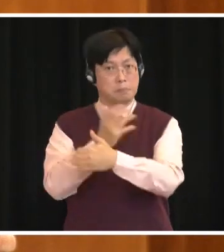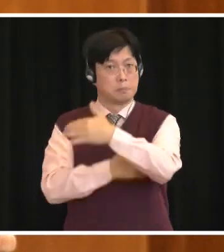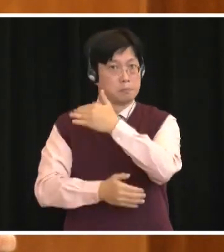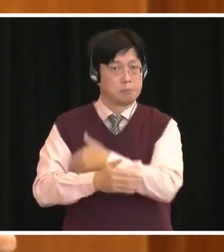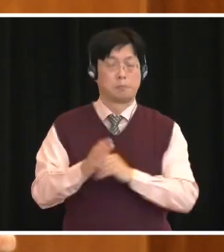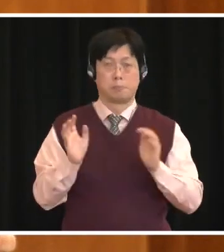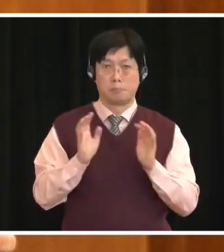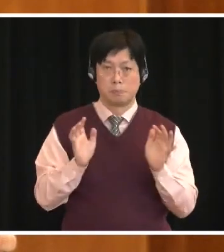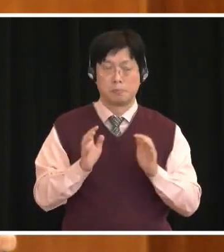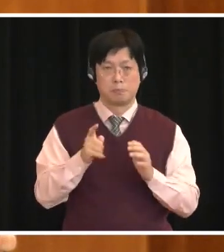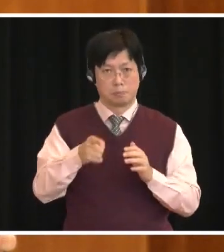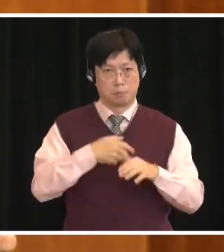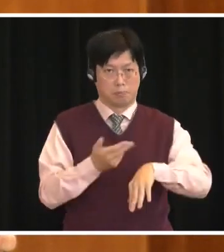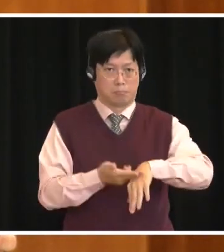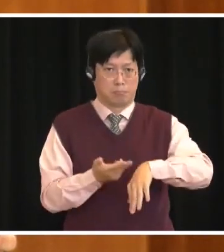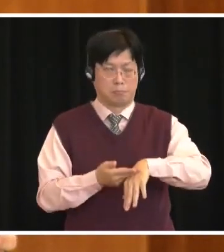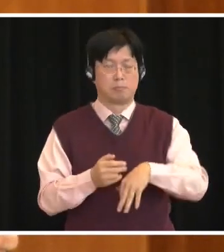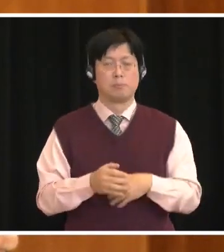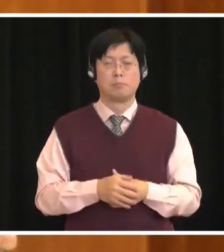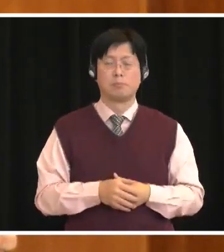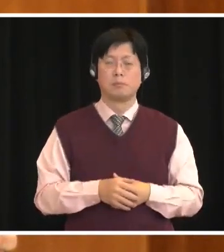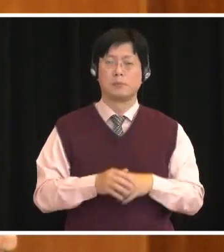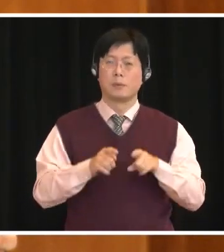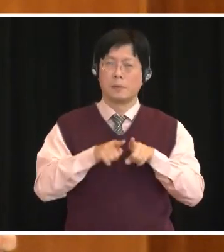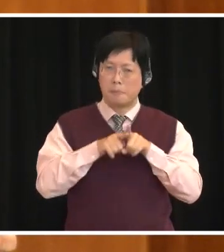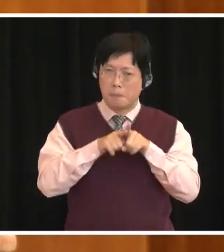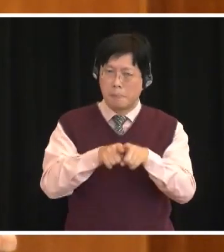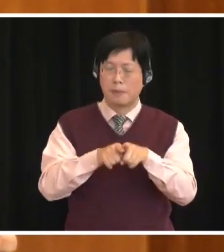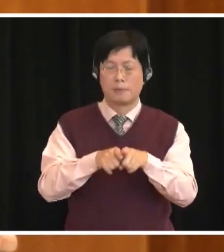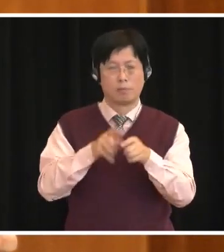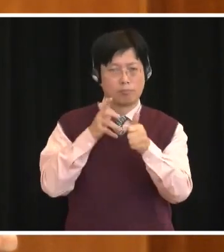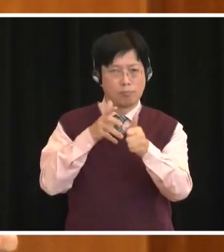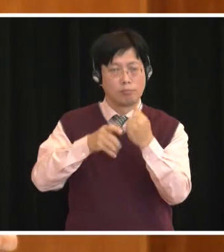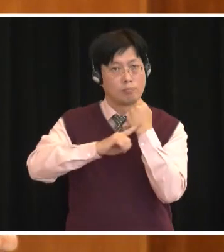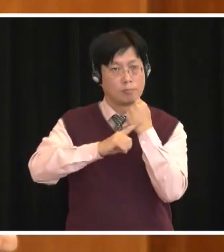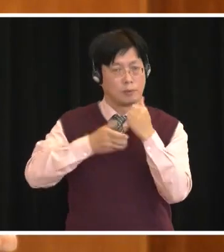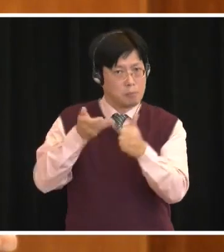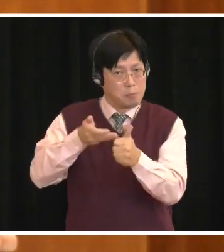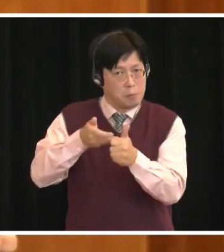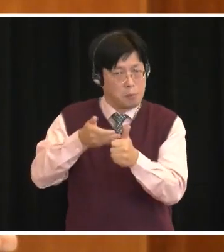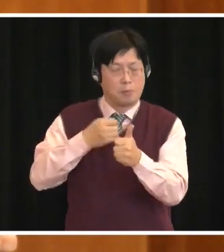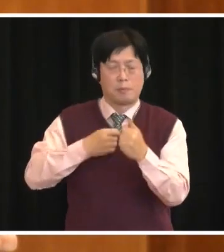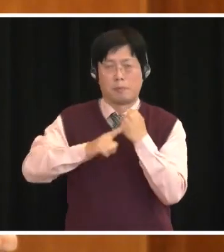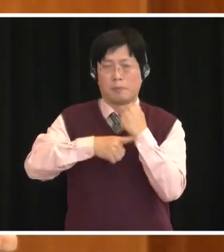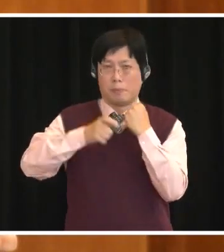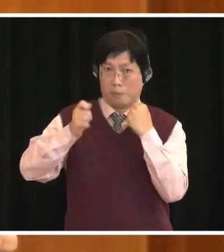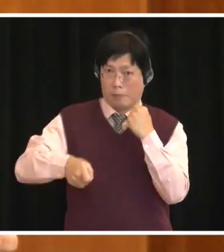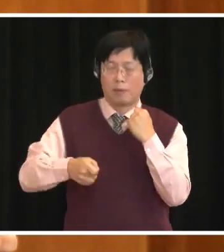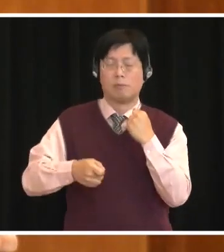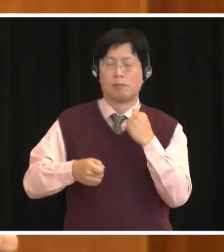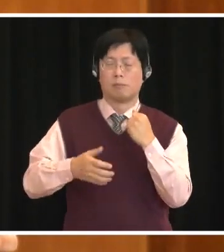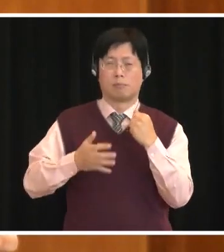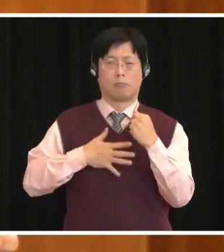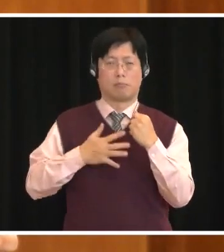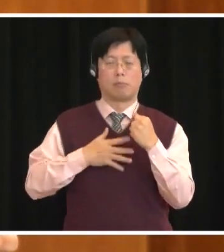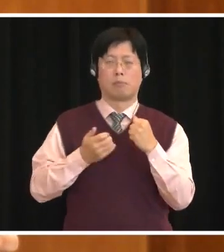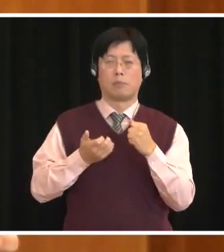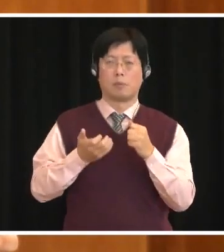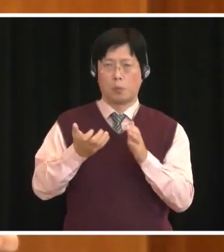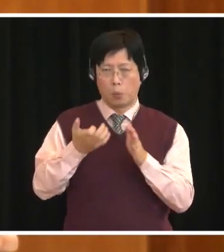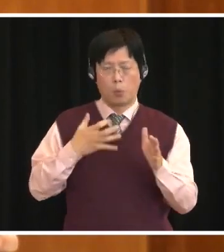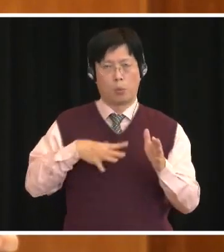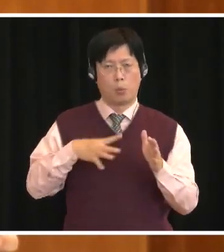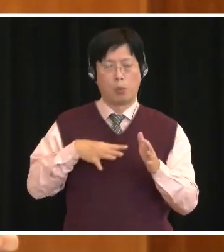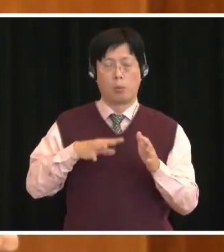Judges Academy offers courses for judges